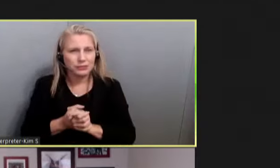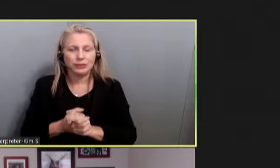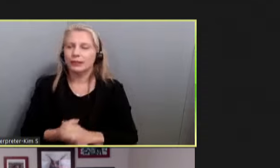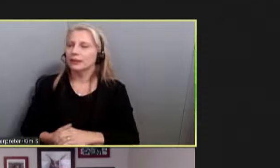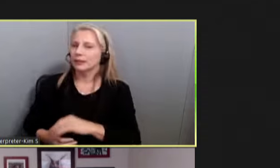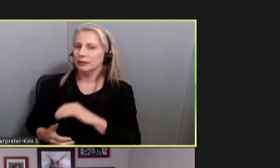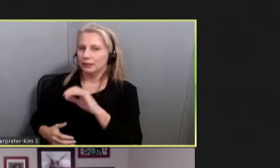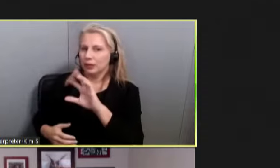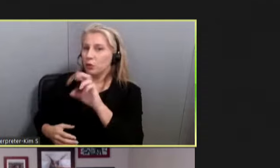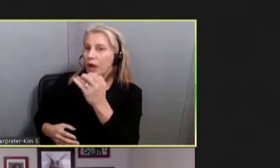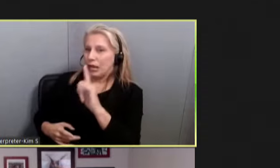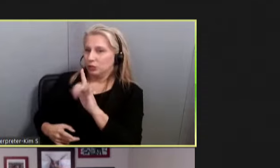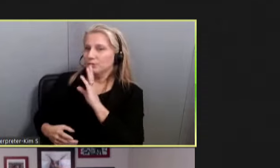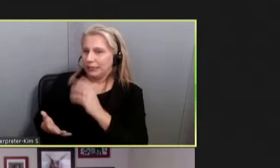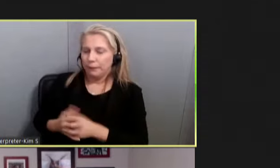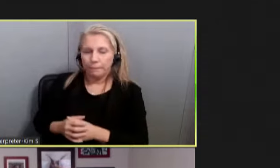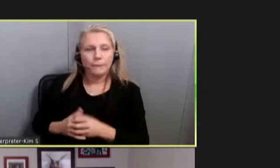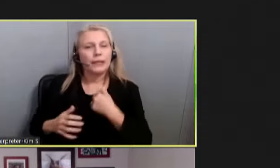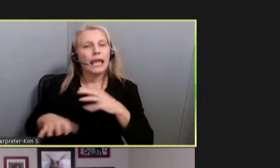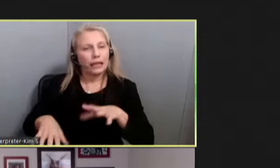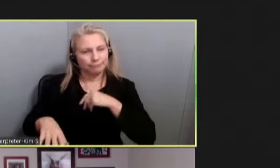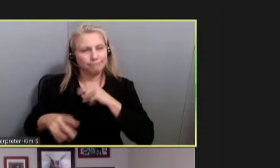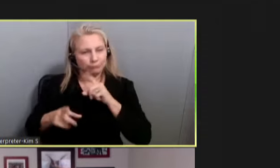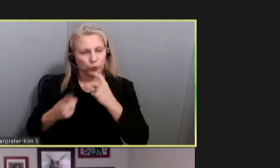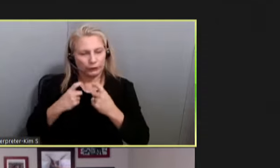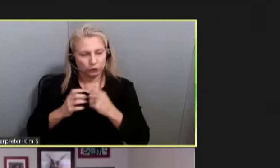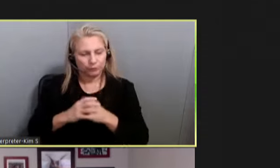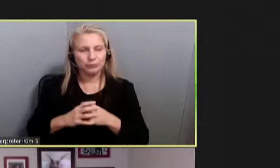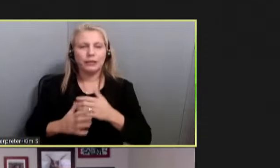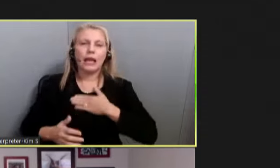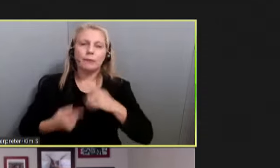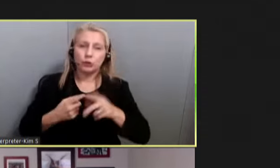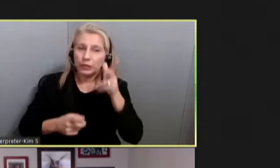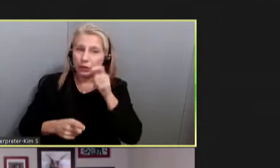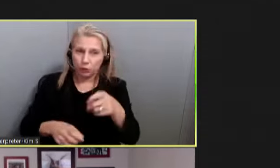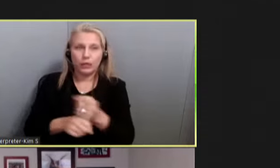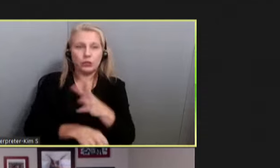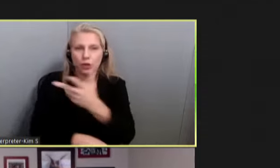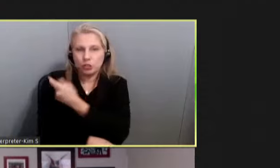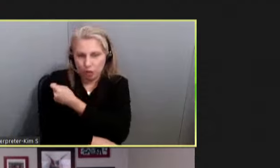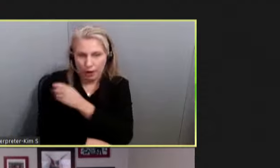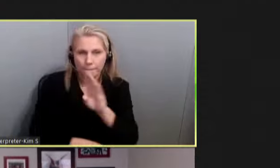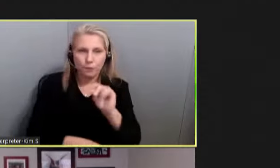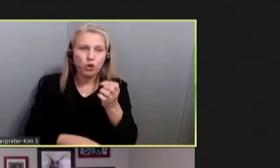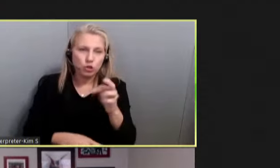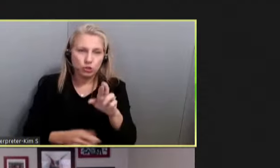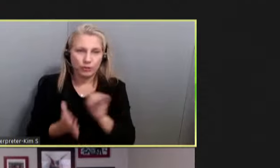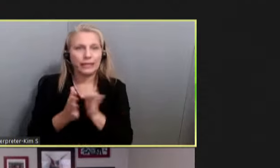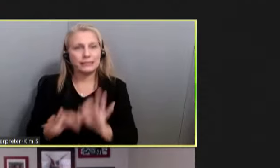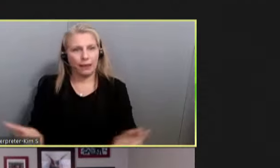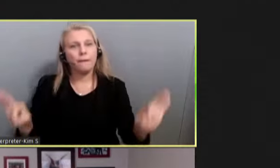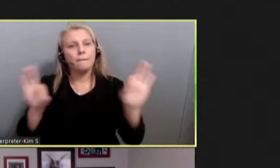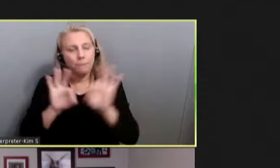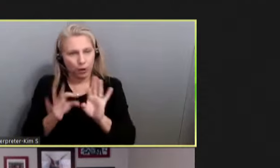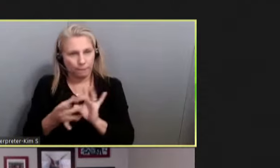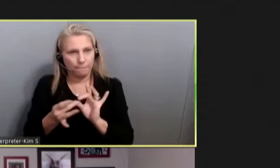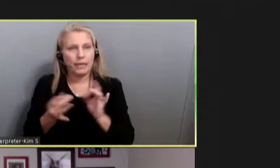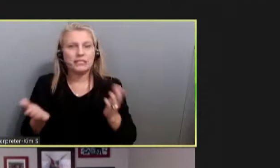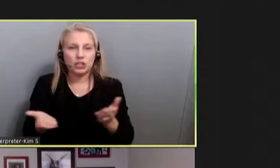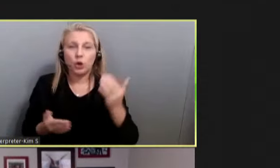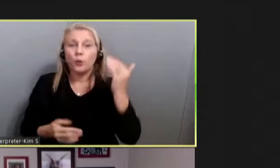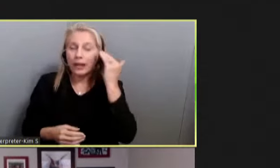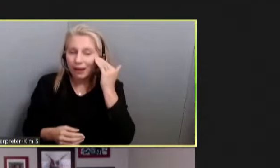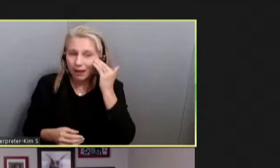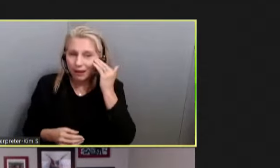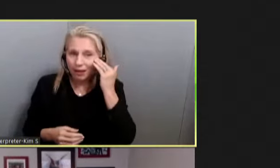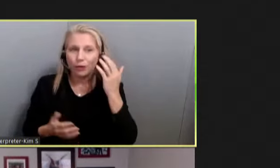Yeah, so this is Rachel. I can take that question. So certainly glad to hear you're getting your booster shot. I think that's obviously a really important message here. We know that